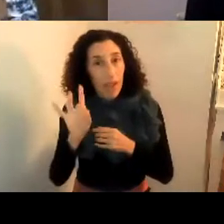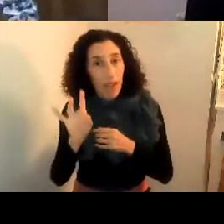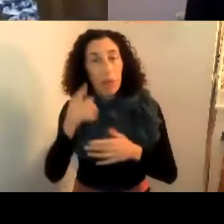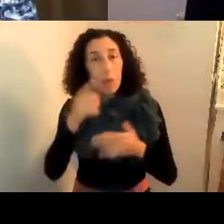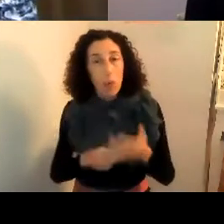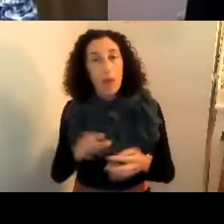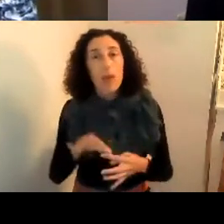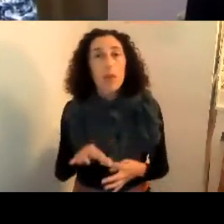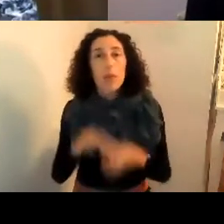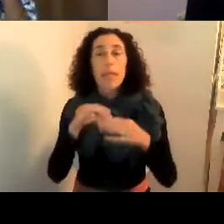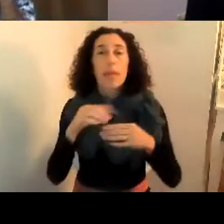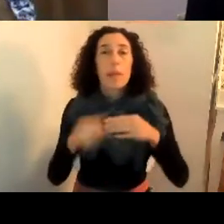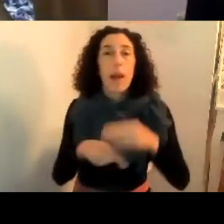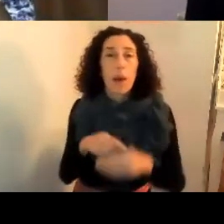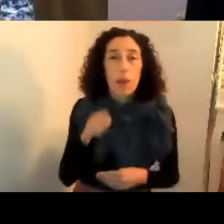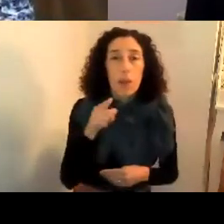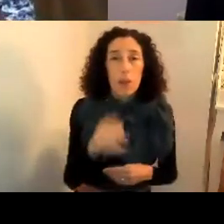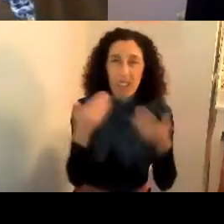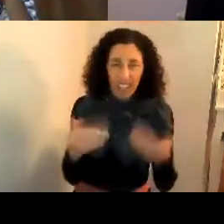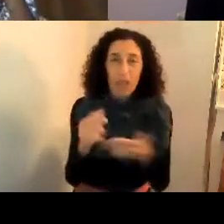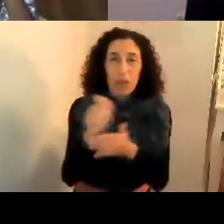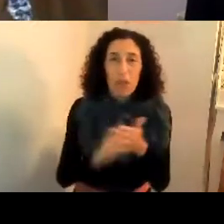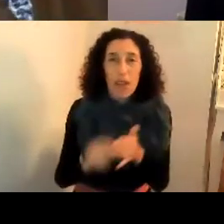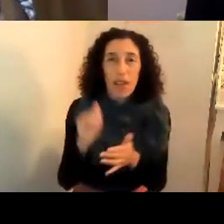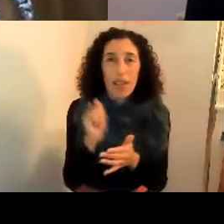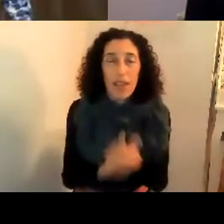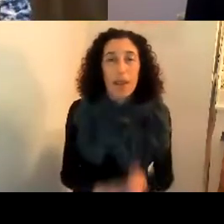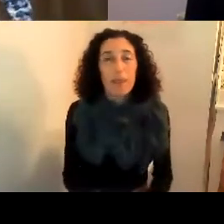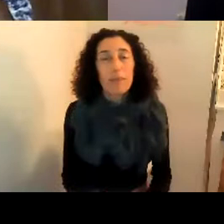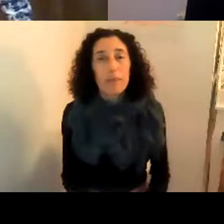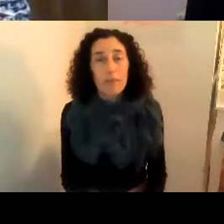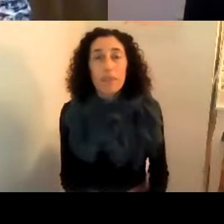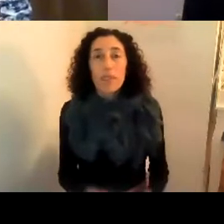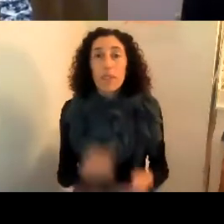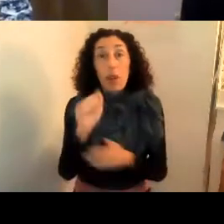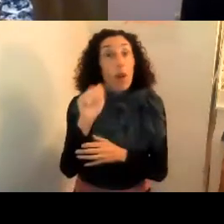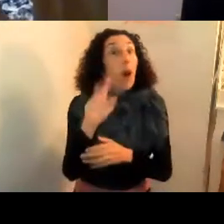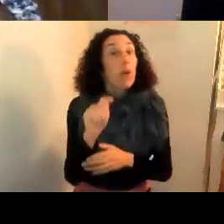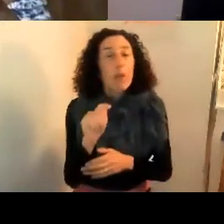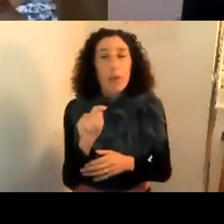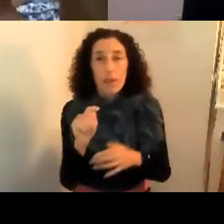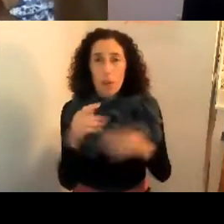is catalytic, the thing about art that shifts and changes culture,